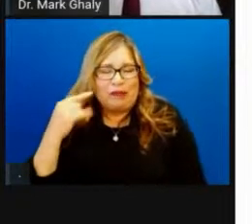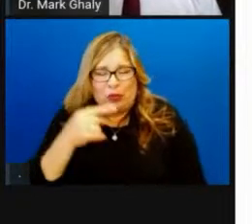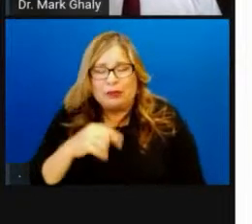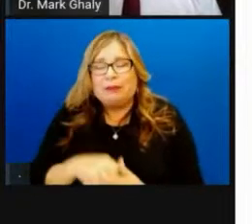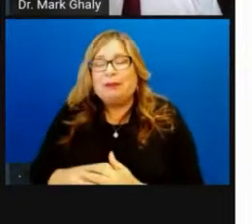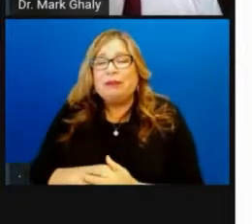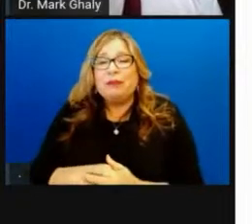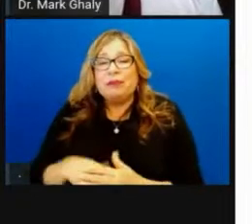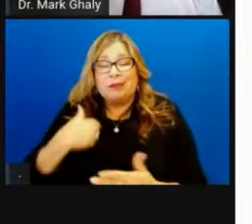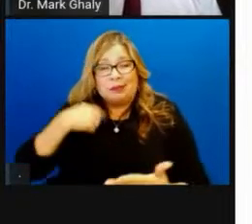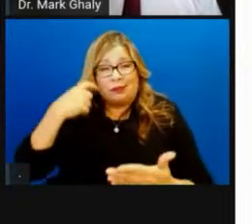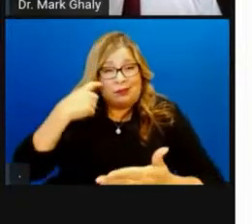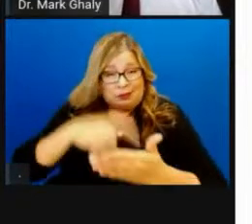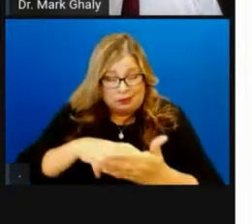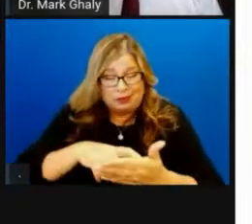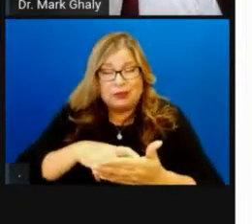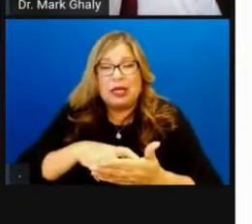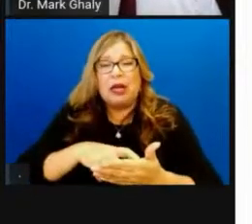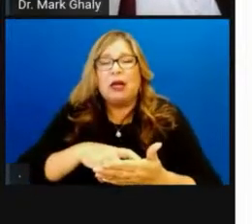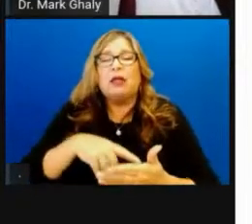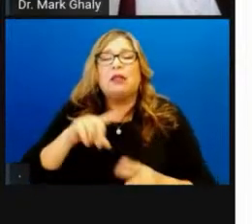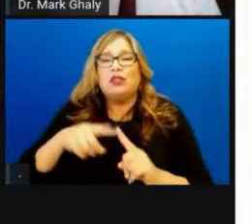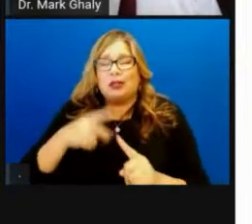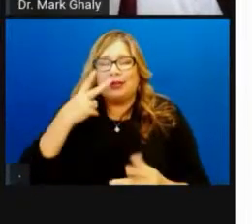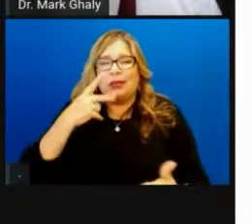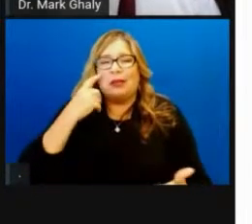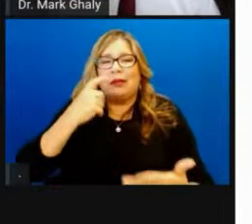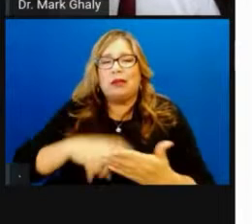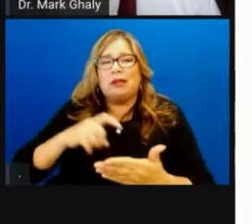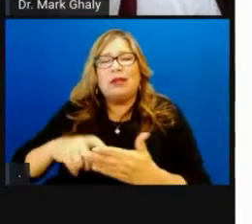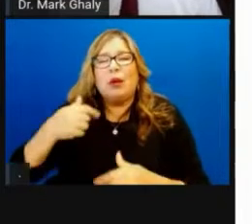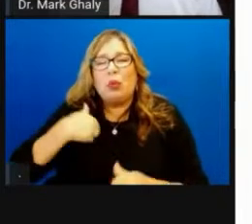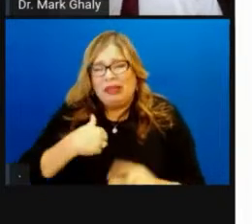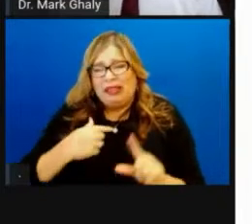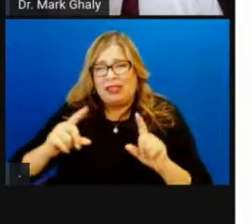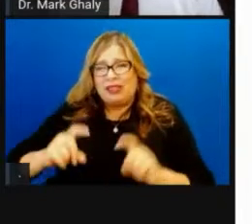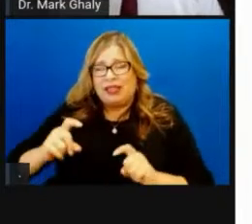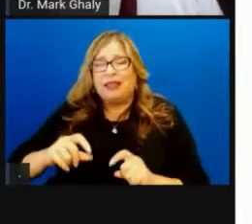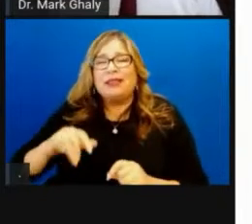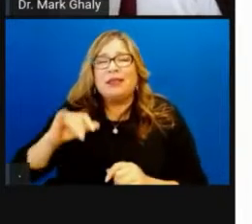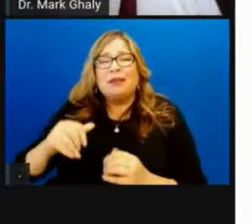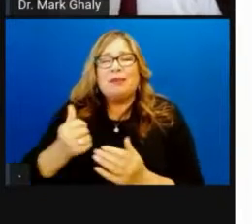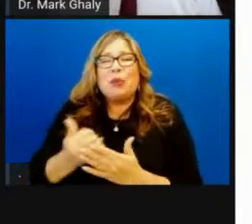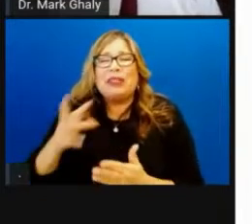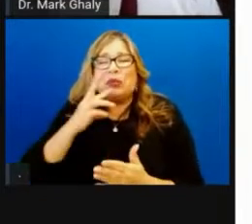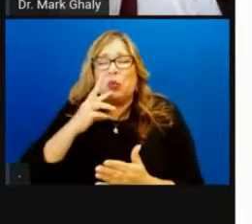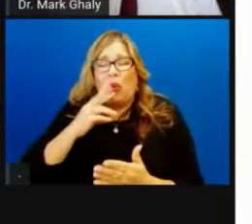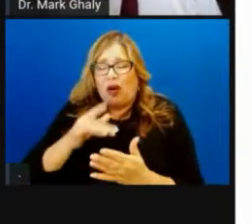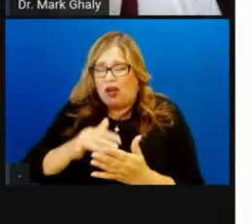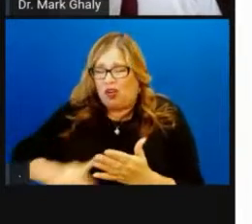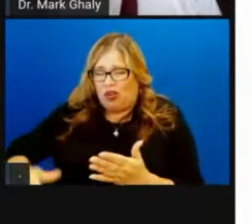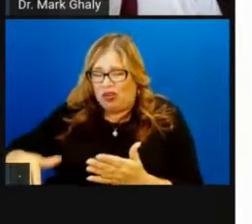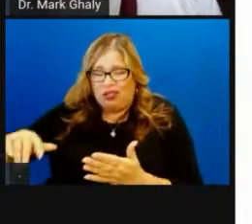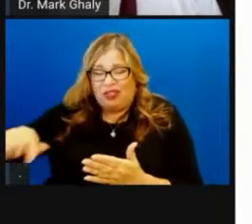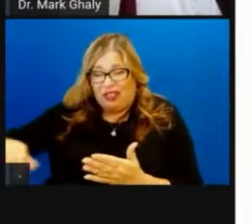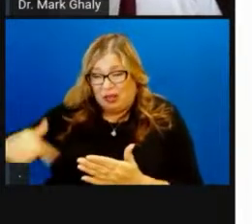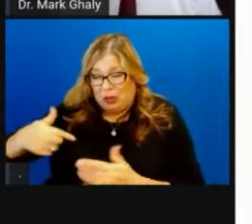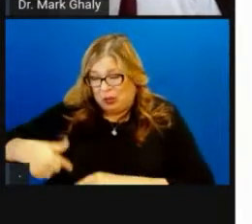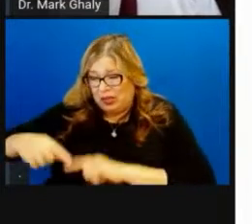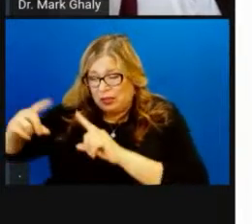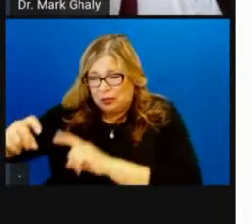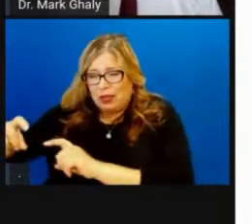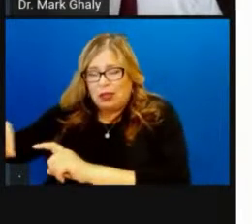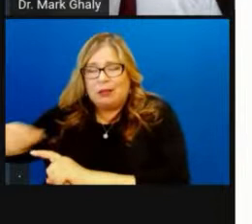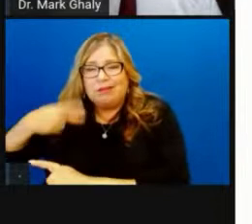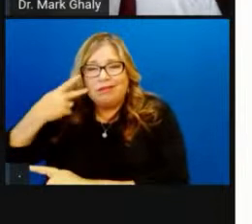see signals in wastewater surveillance systems across the state that potentially there